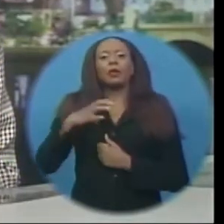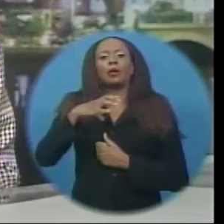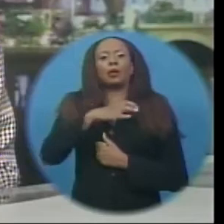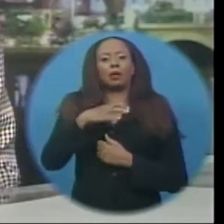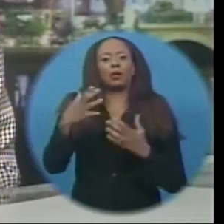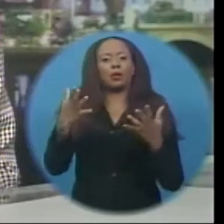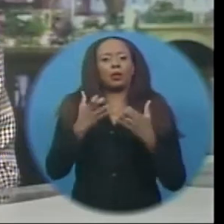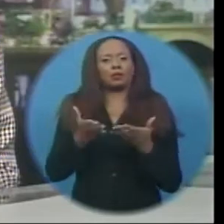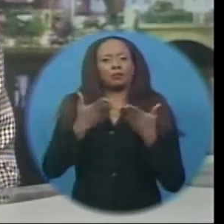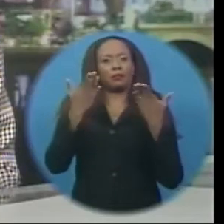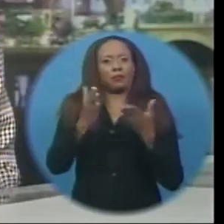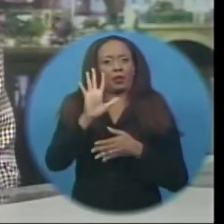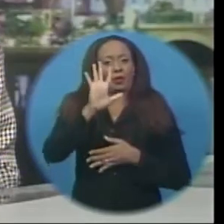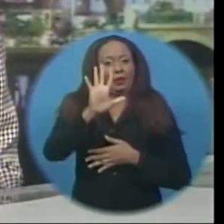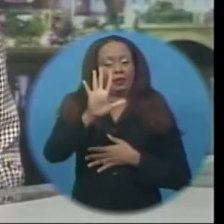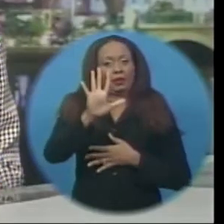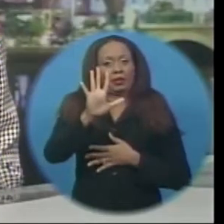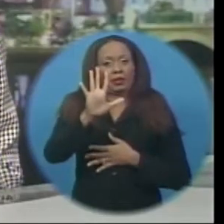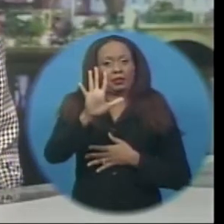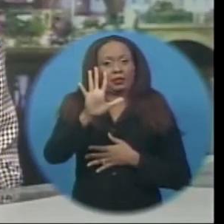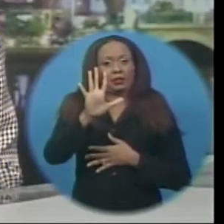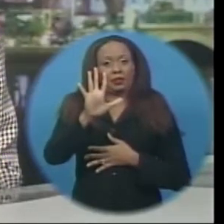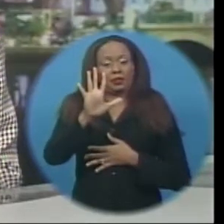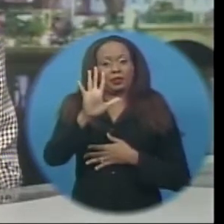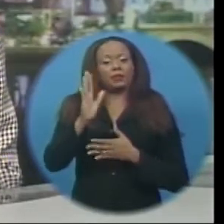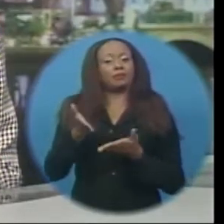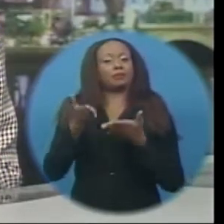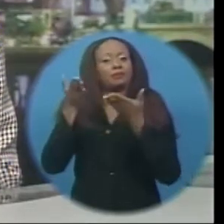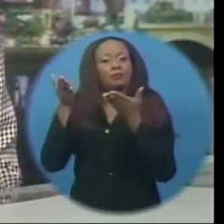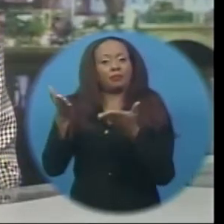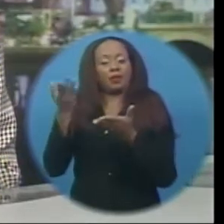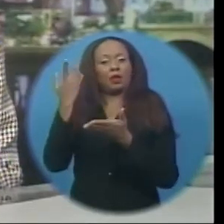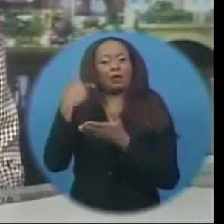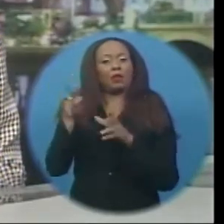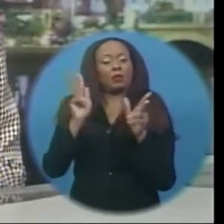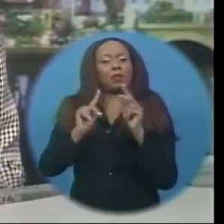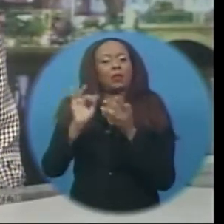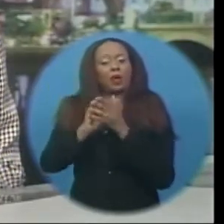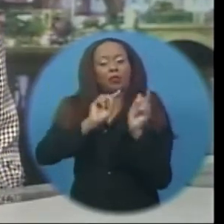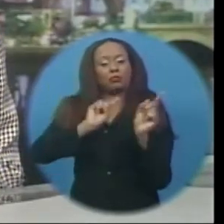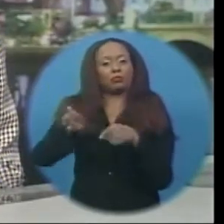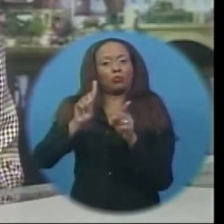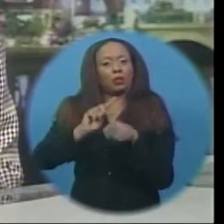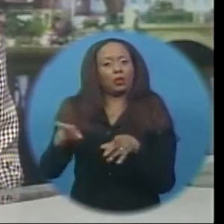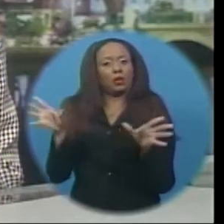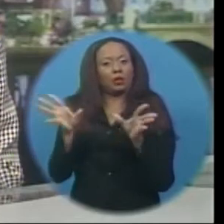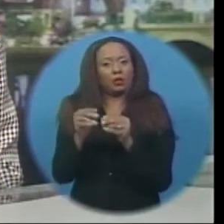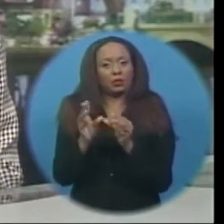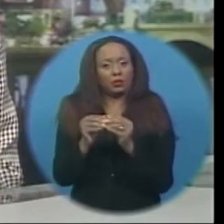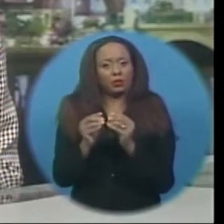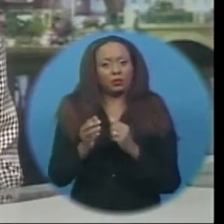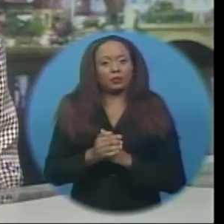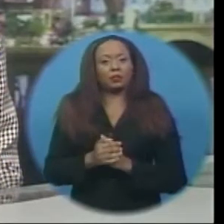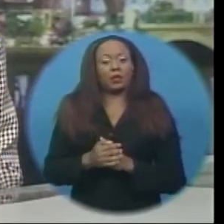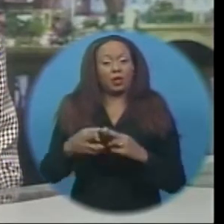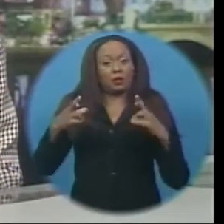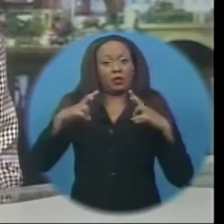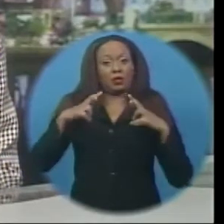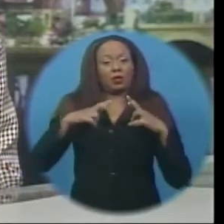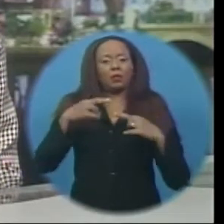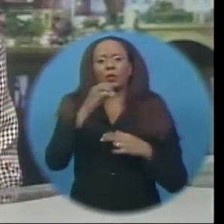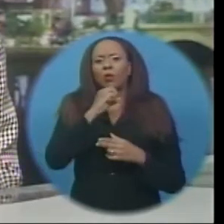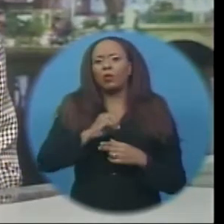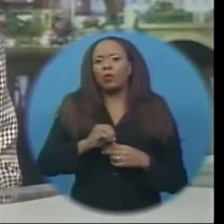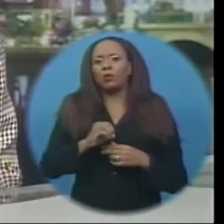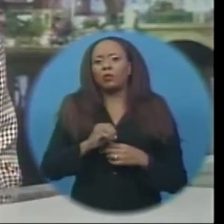before the 650 workers expected to attend this year's conference. In light of projections that the retirement age may be increased